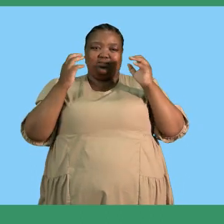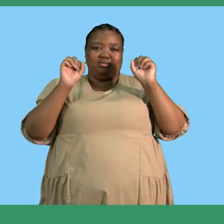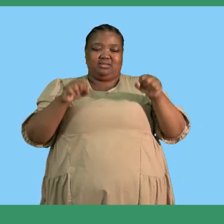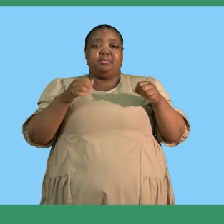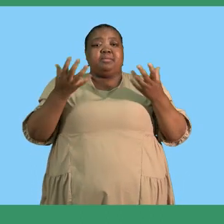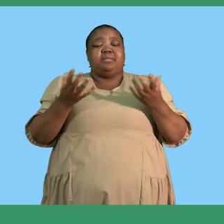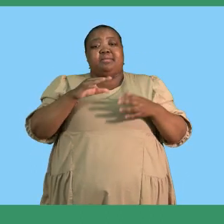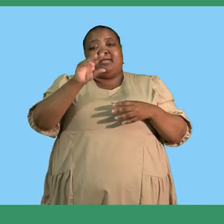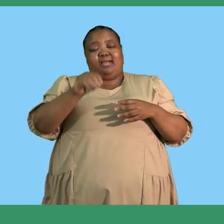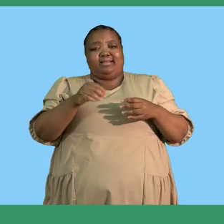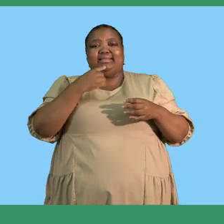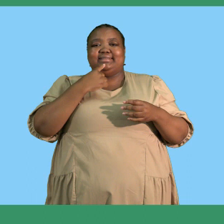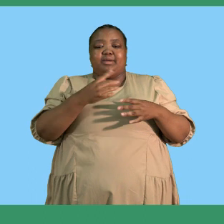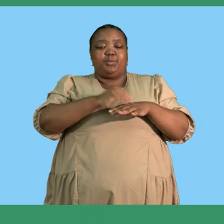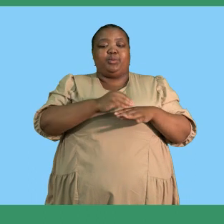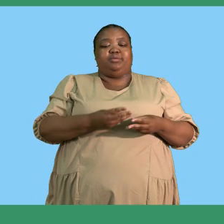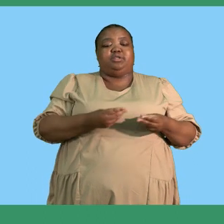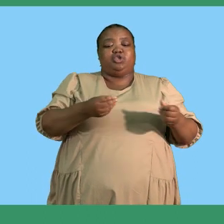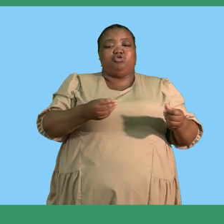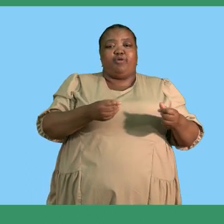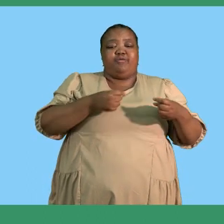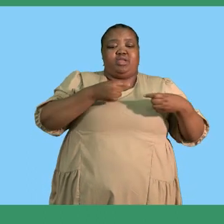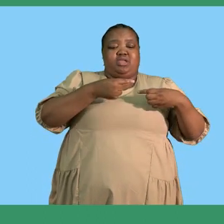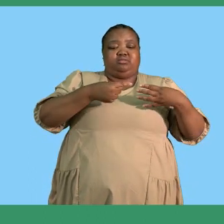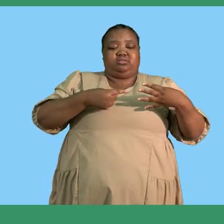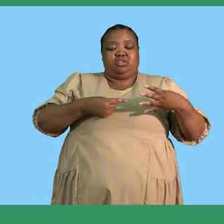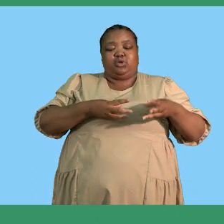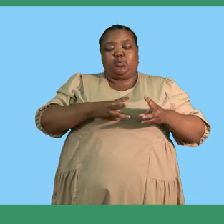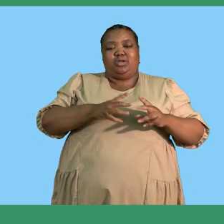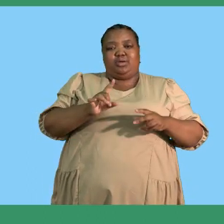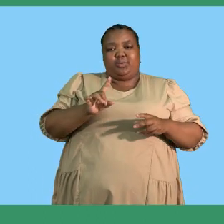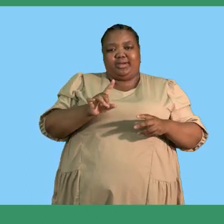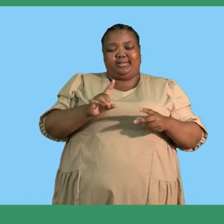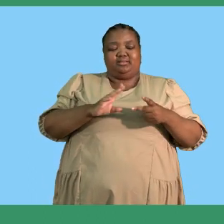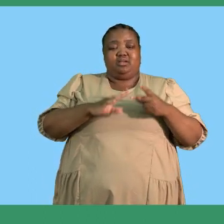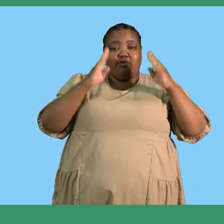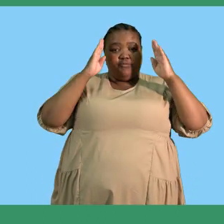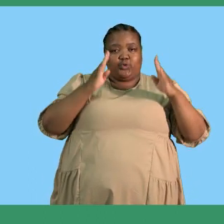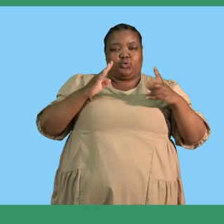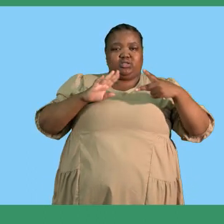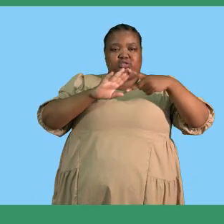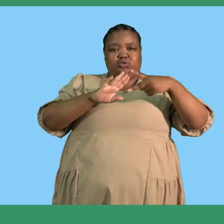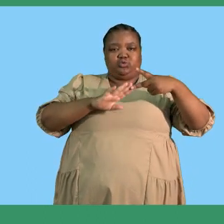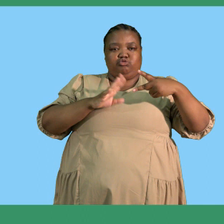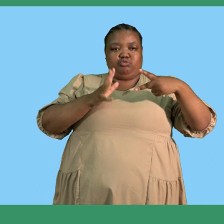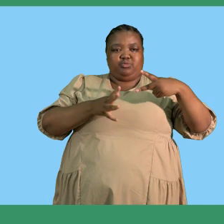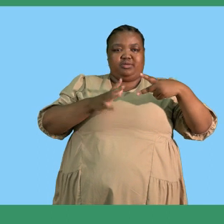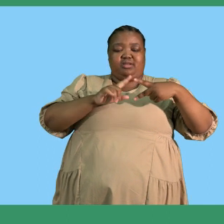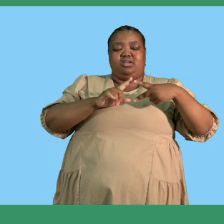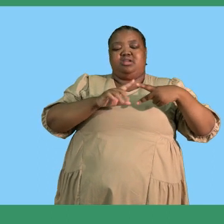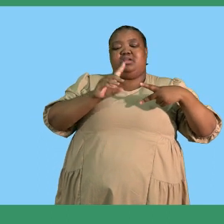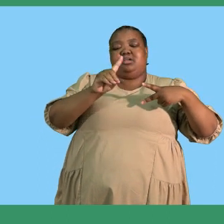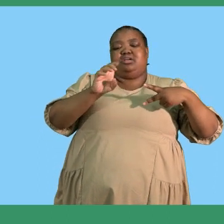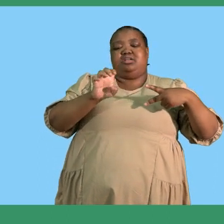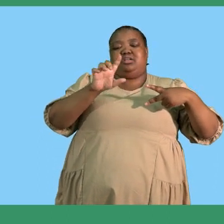the technique. So remember that with problem-solving techniques, we are focusing on only 2, which is the